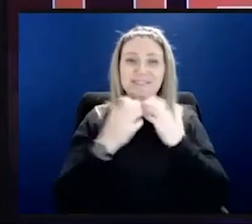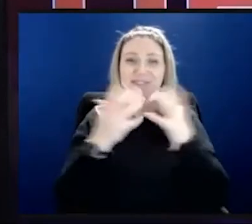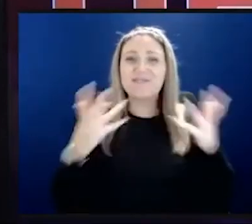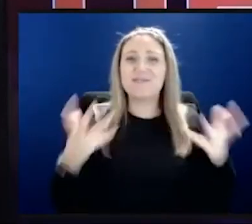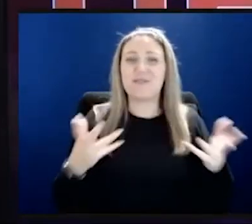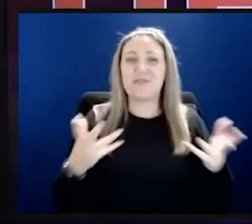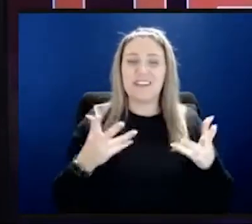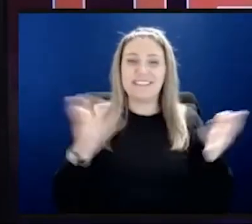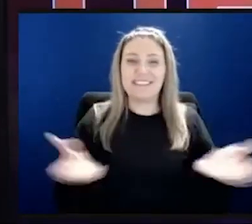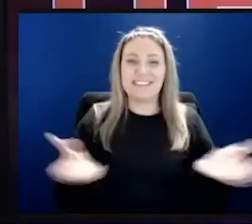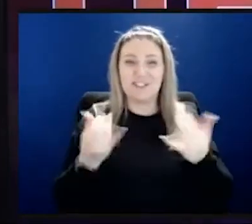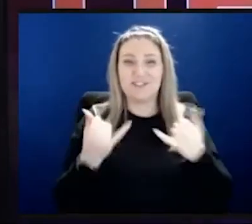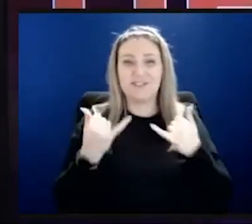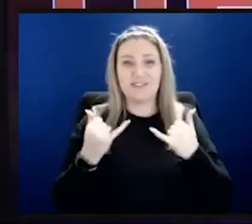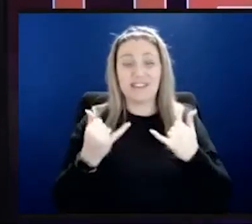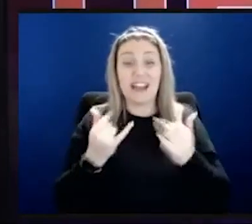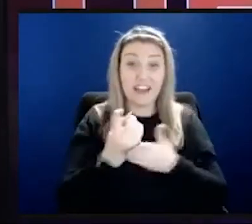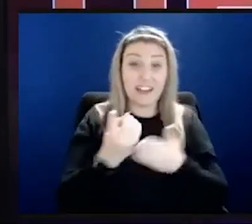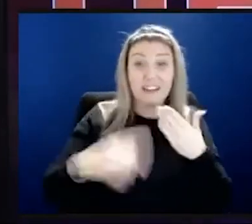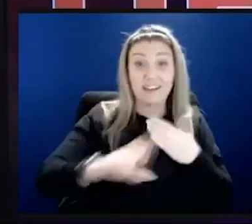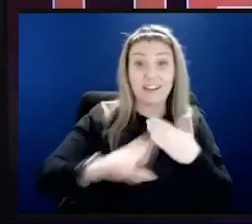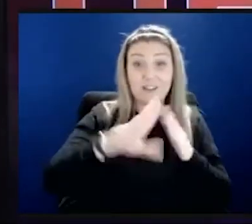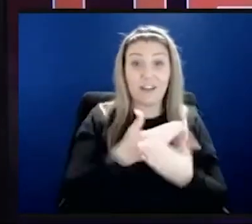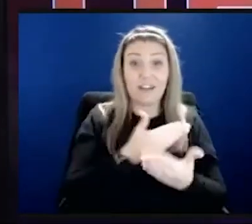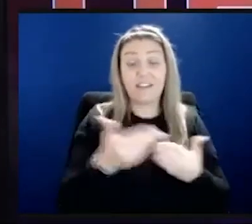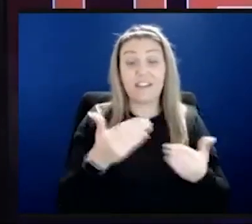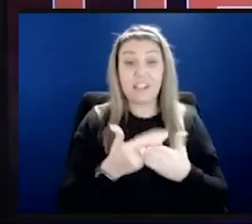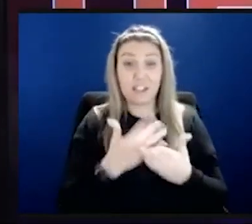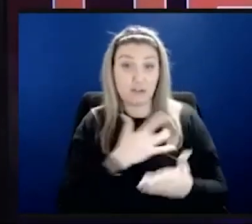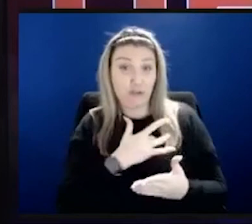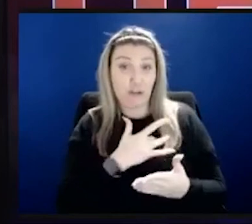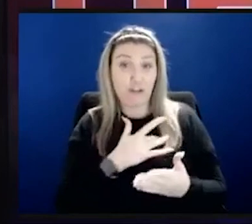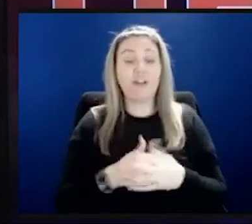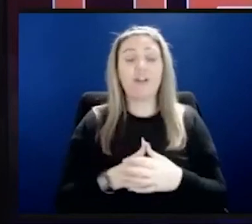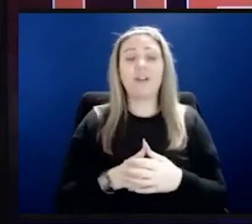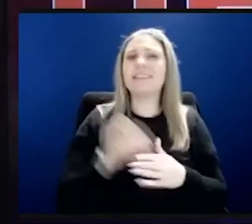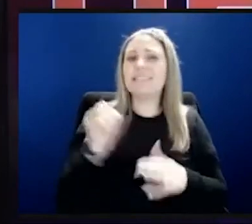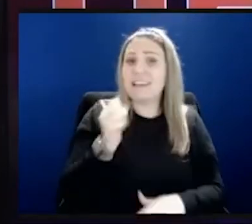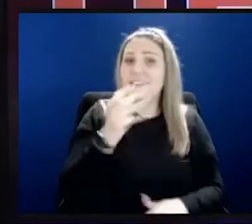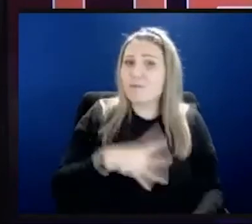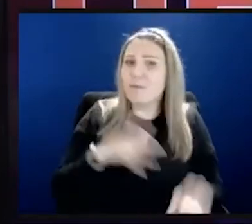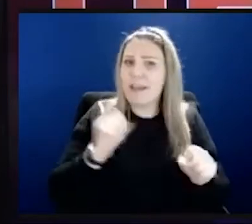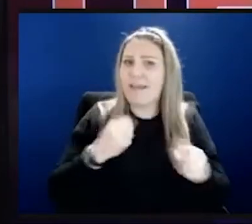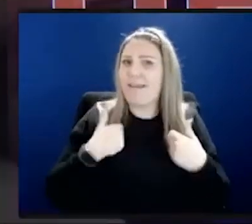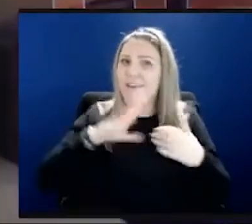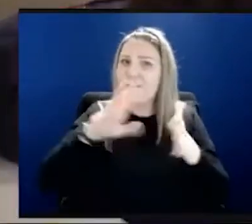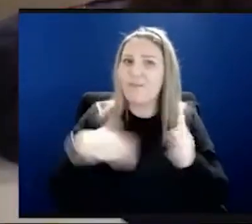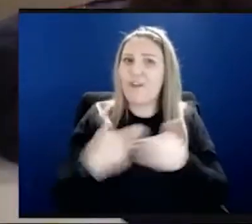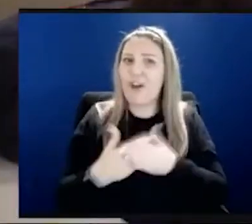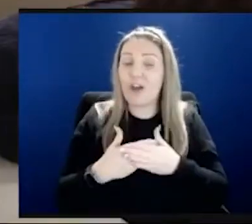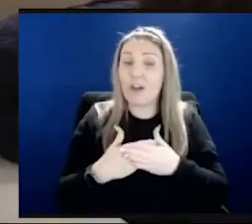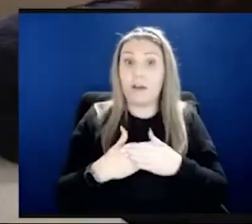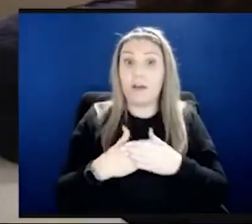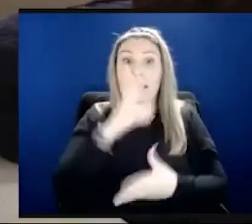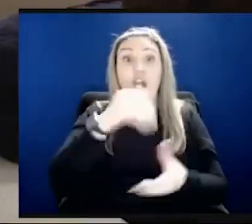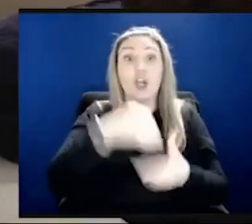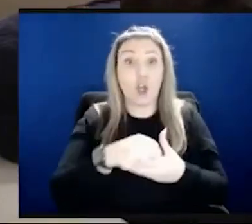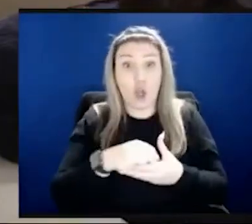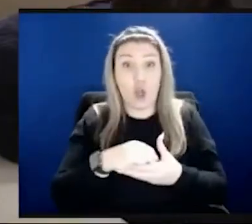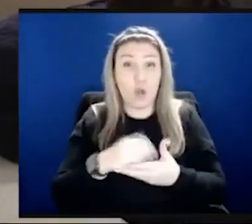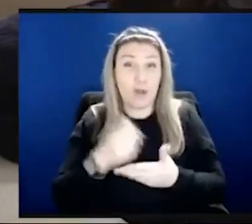today. Next week on All Things Heart, yes, women, we can have it all, including menopause. You know, it really